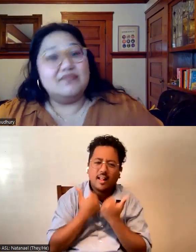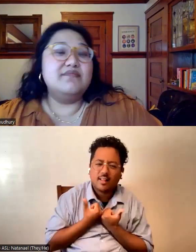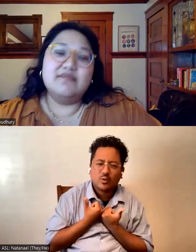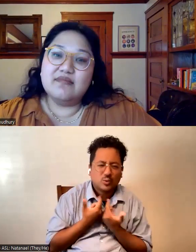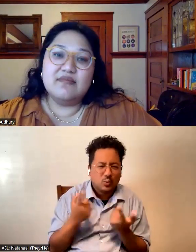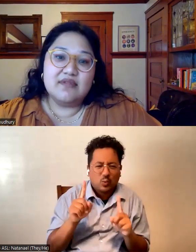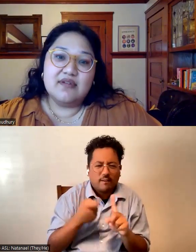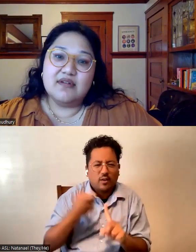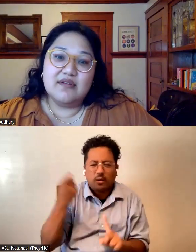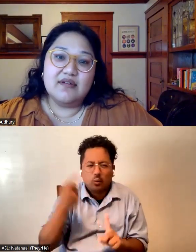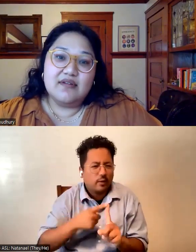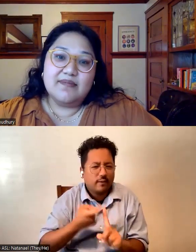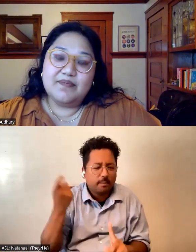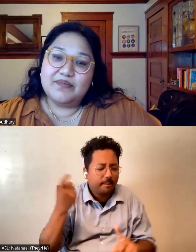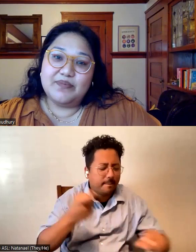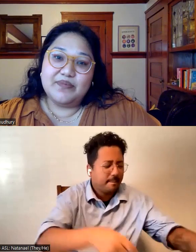from?